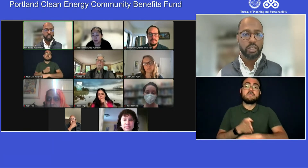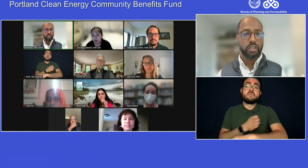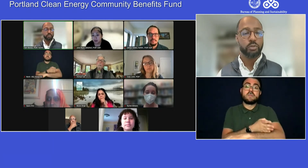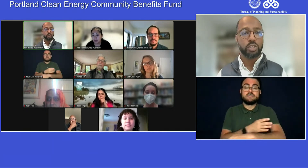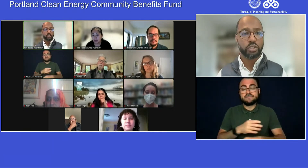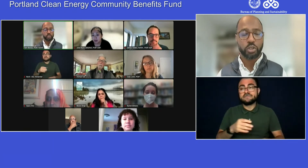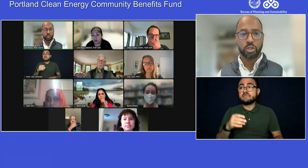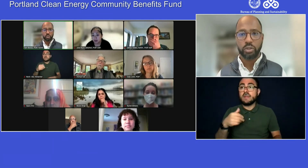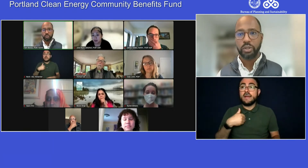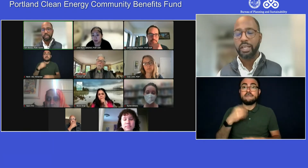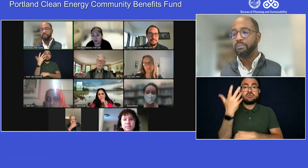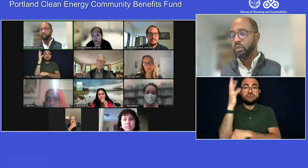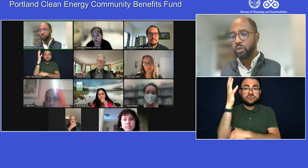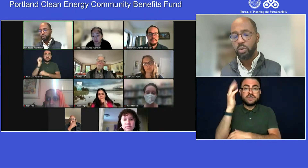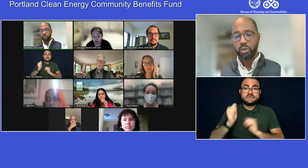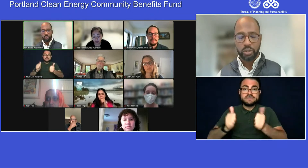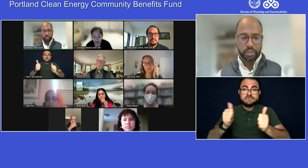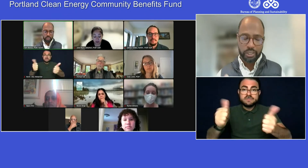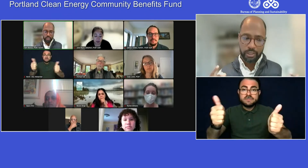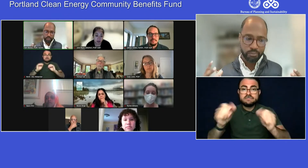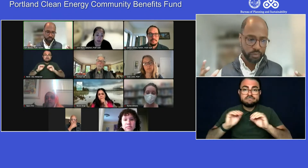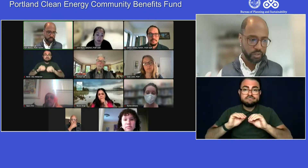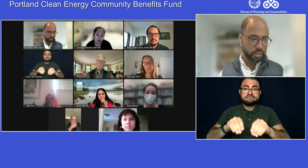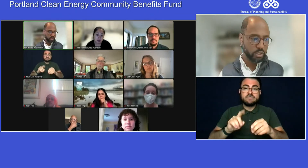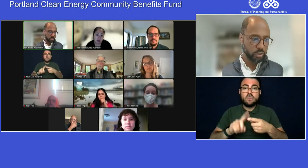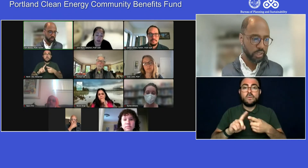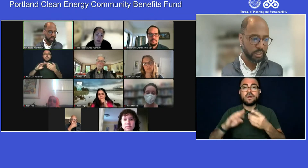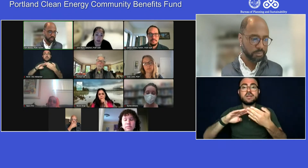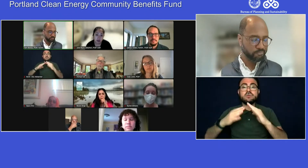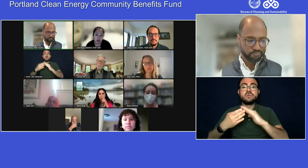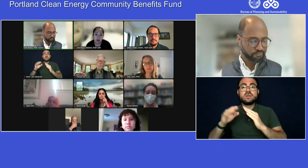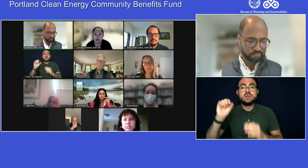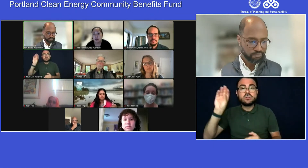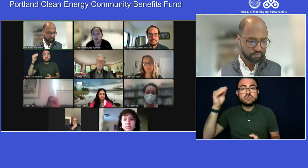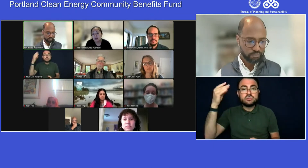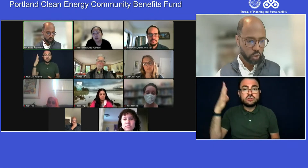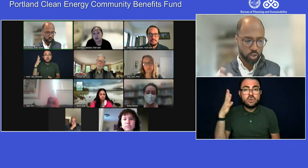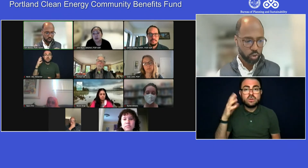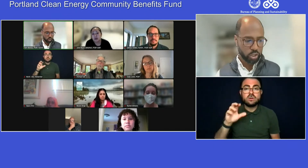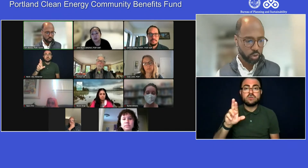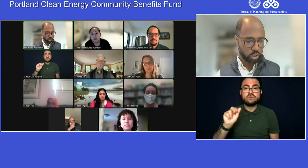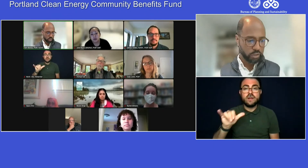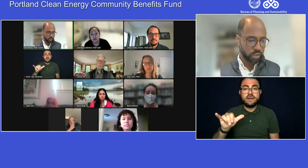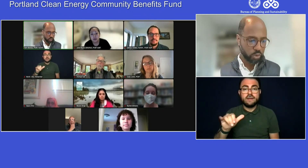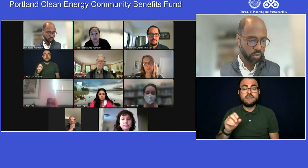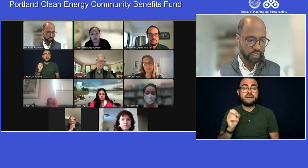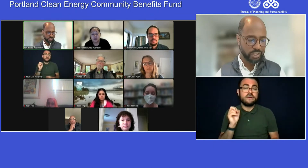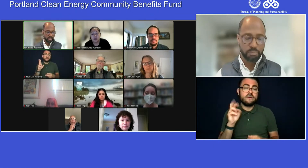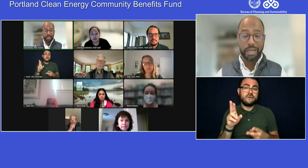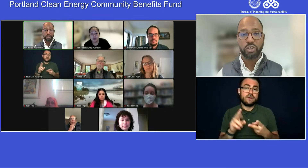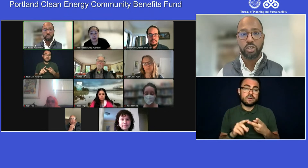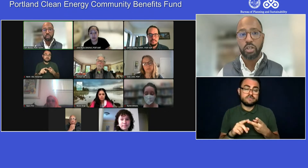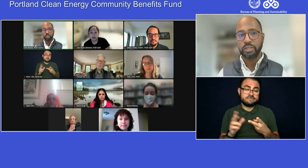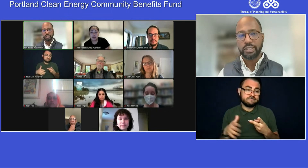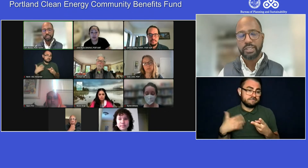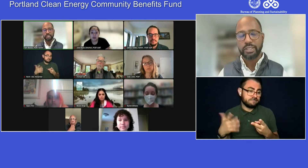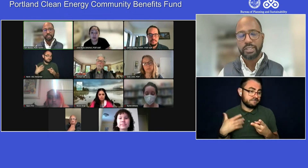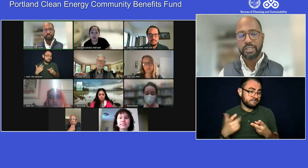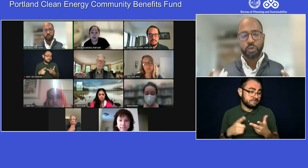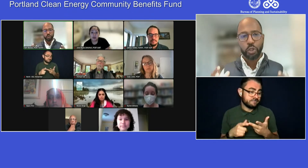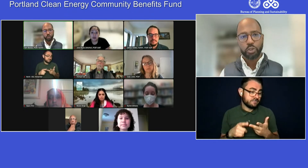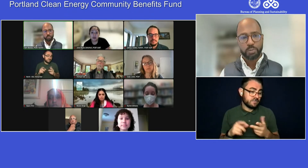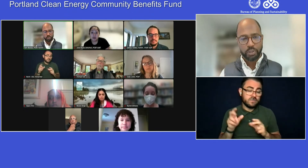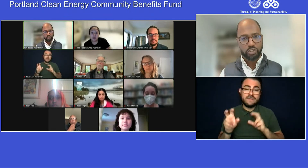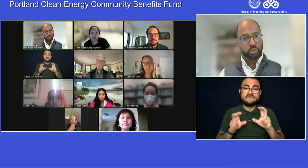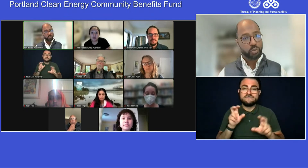or installing a community solar array or or investing in backyard